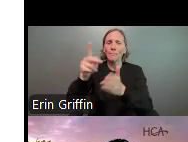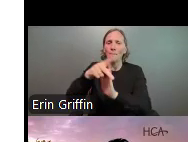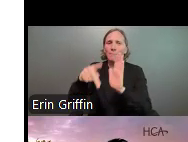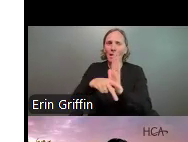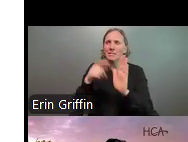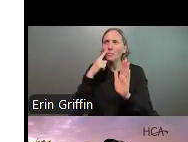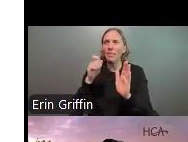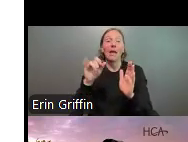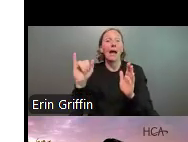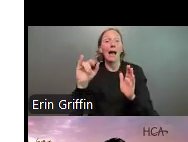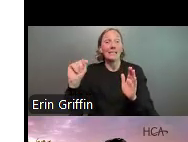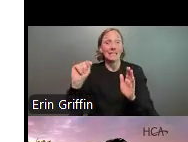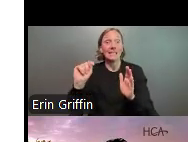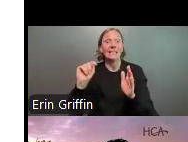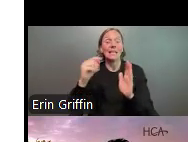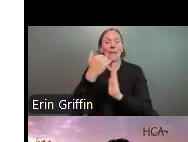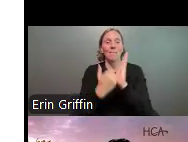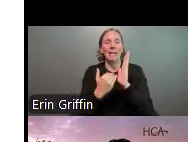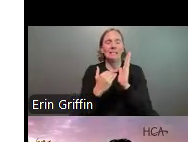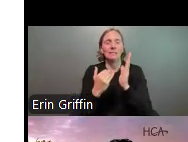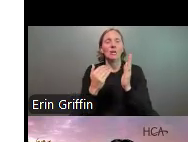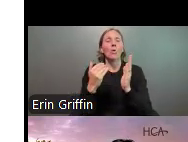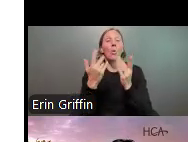solution waitlist. Want to move to the next slide?